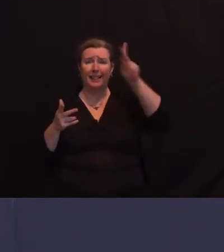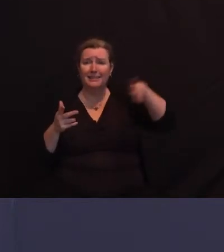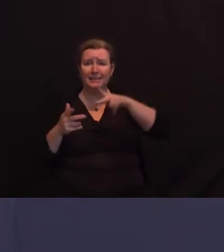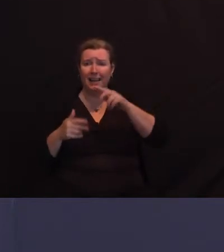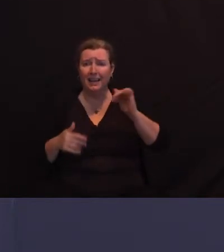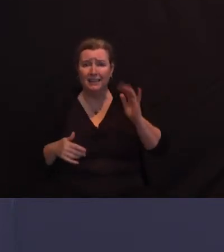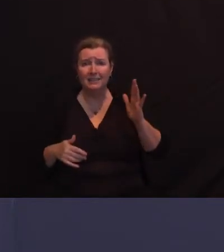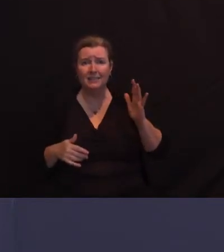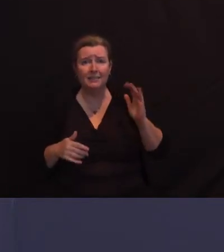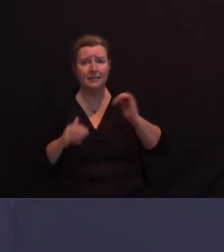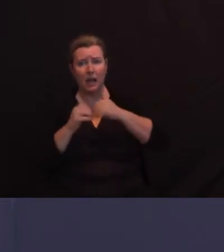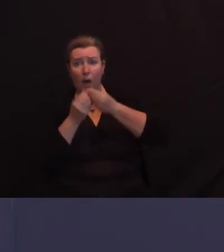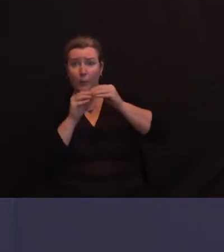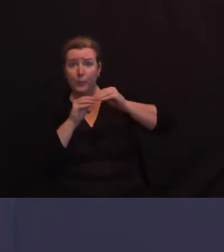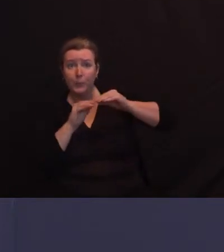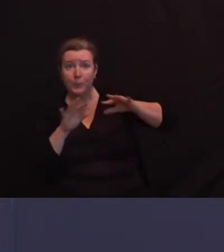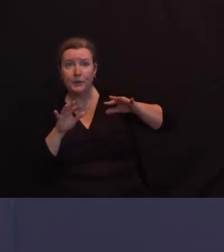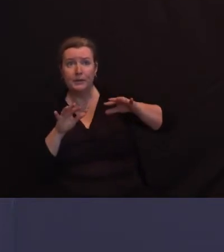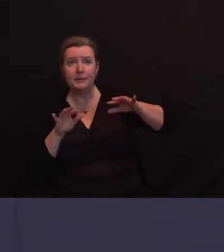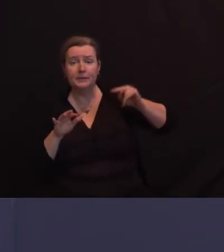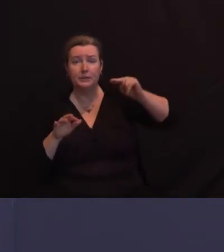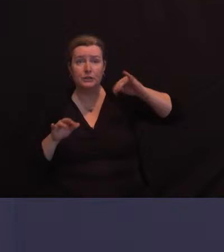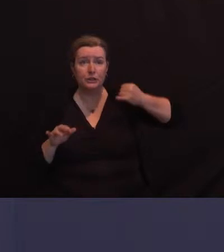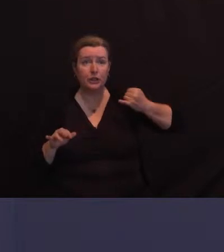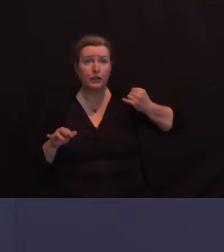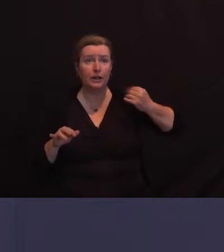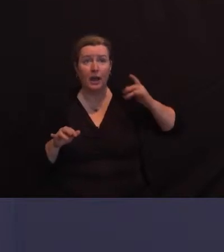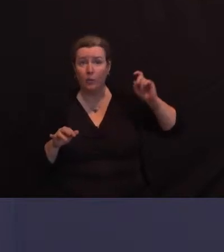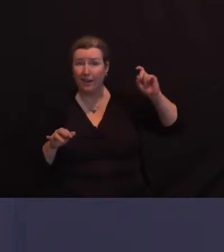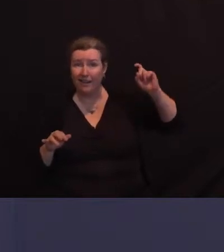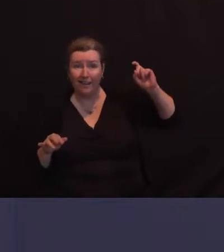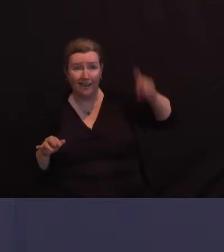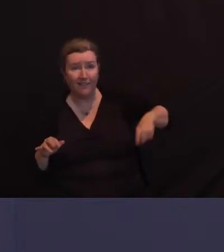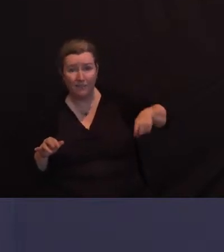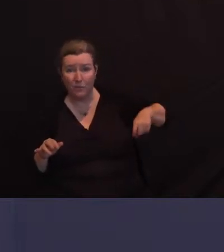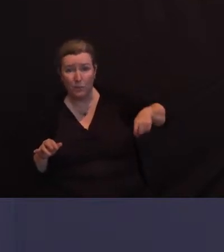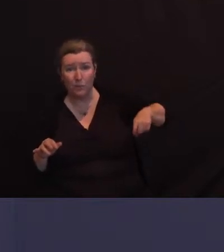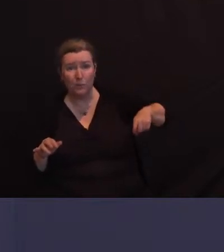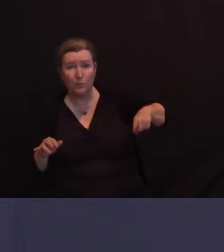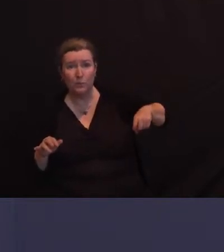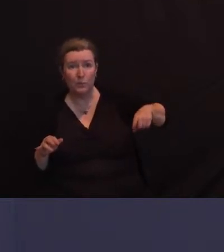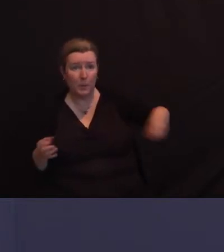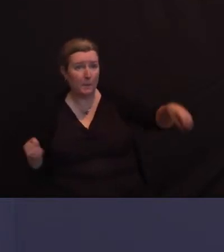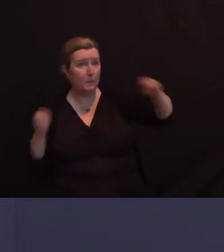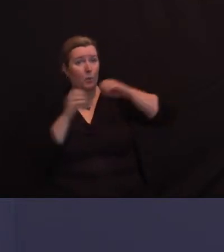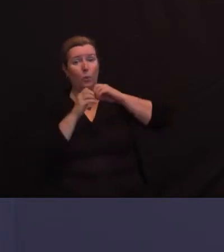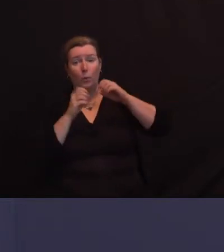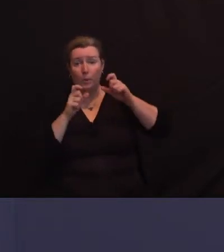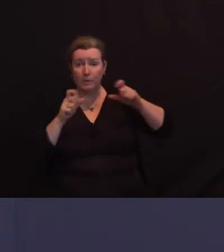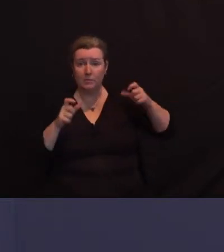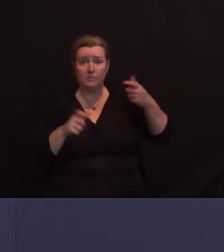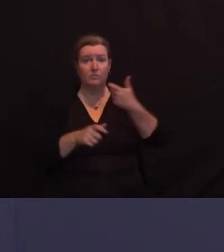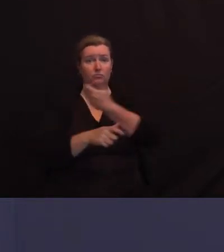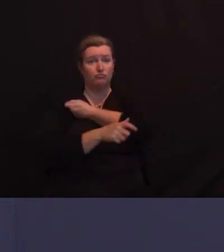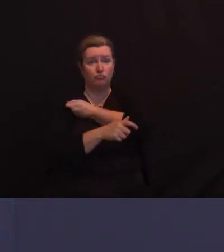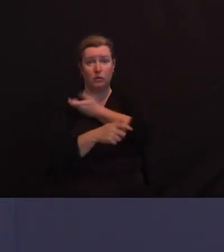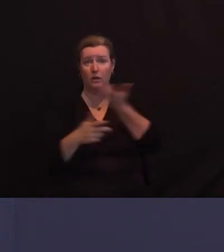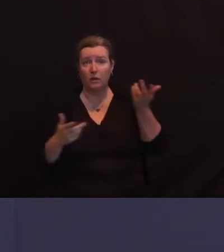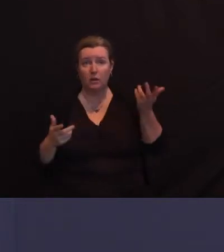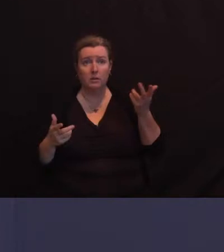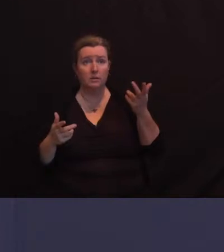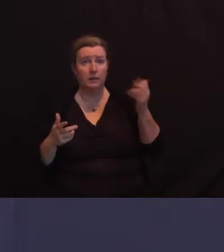spread throughout New Jersey. If we need to get more people boosted, then perhaps exactly at the